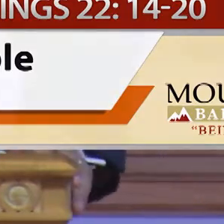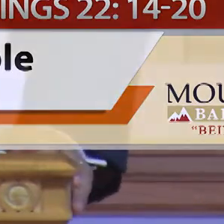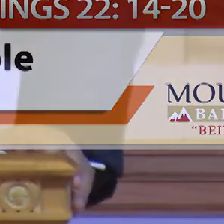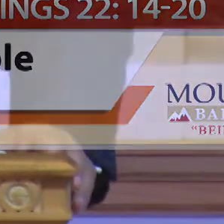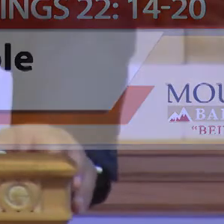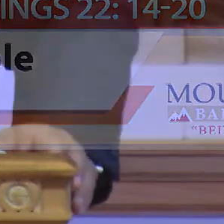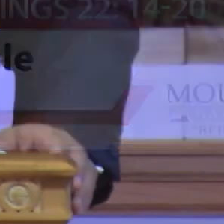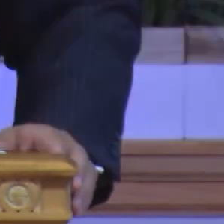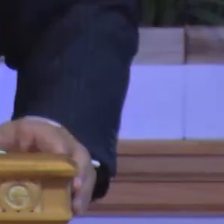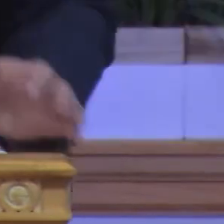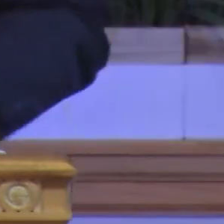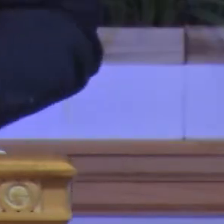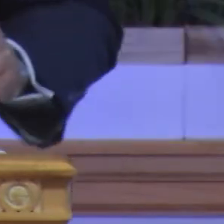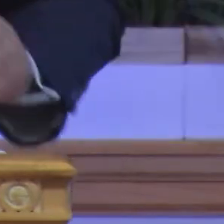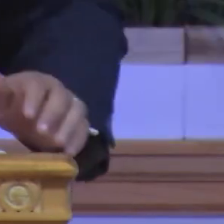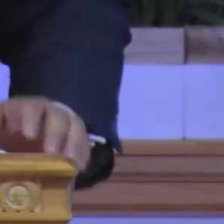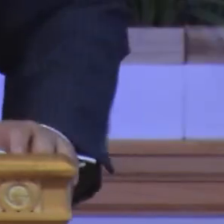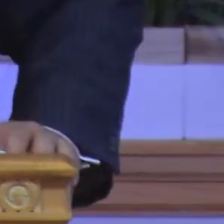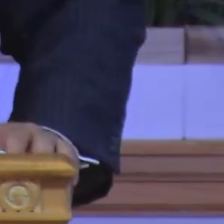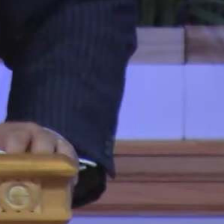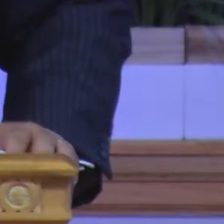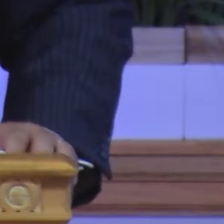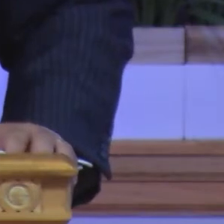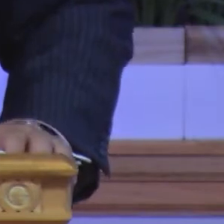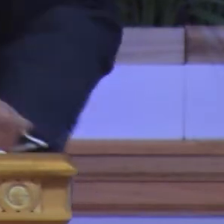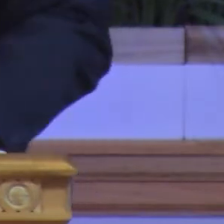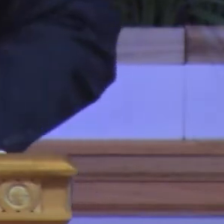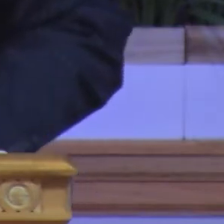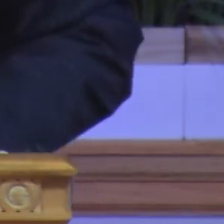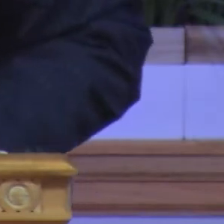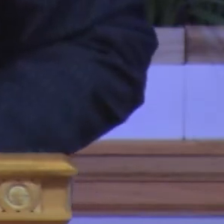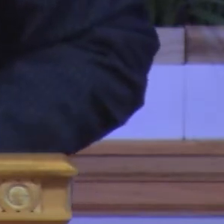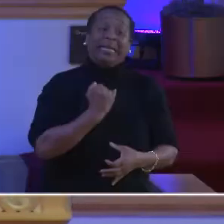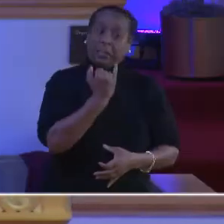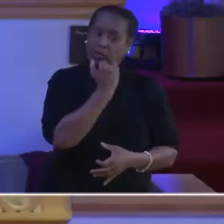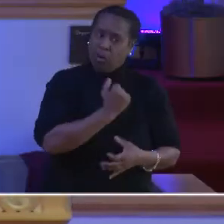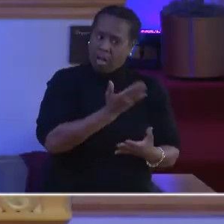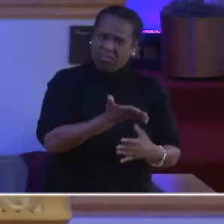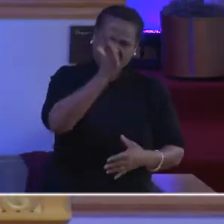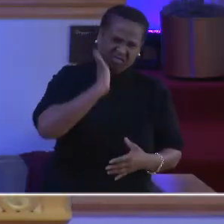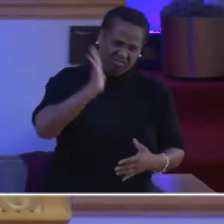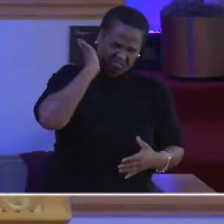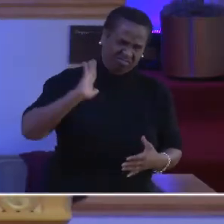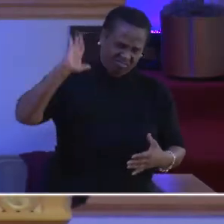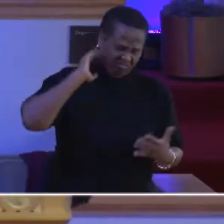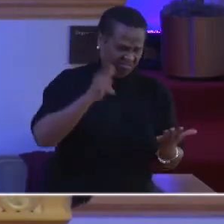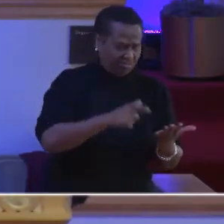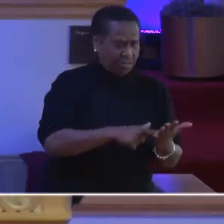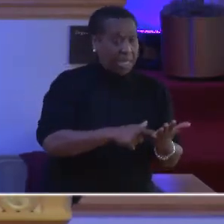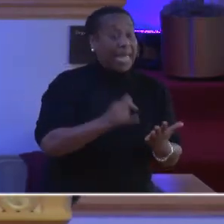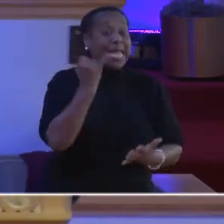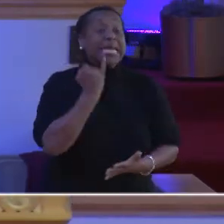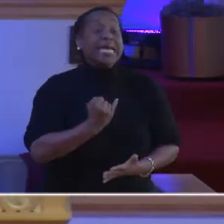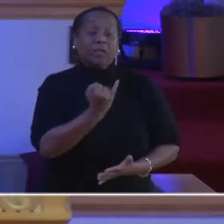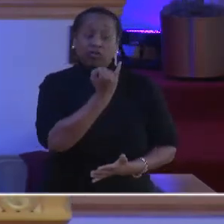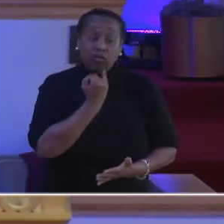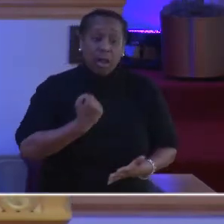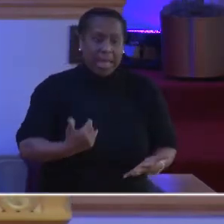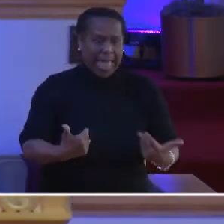has transpired within the context of the nation of Israel at the time of the text. Israel